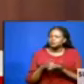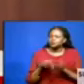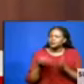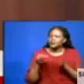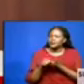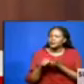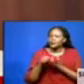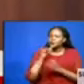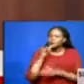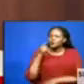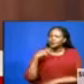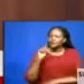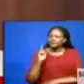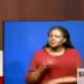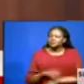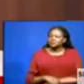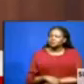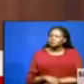or is not correct?